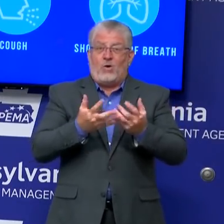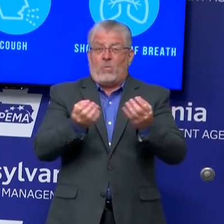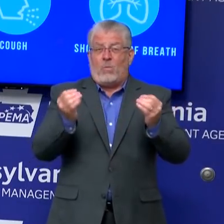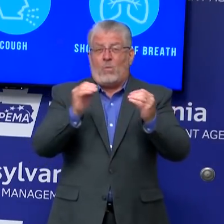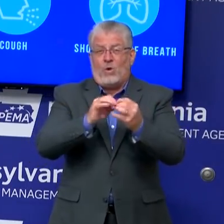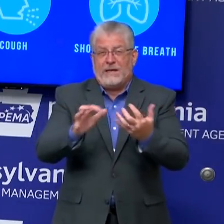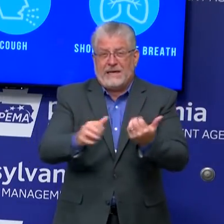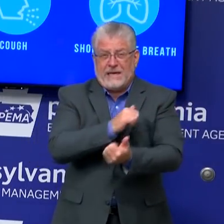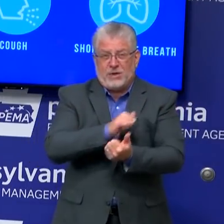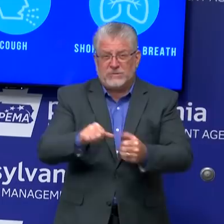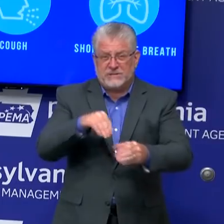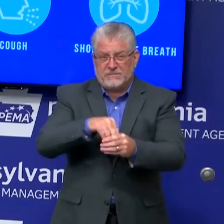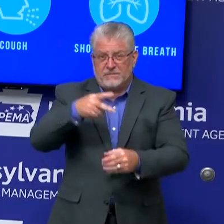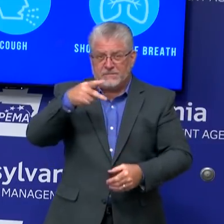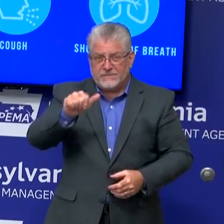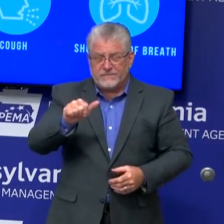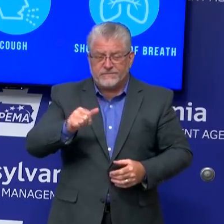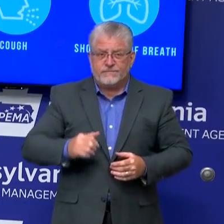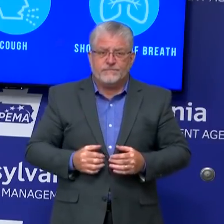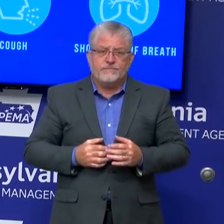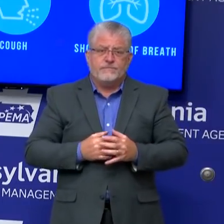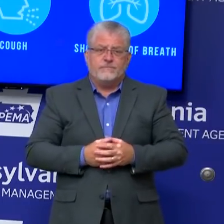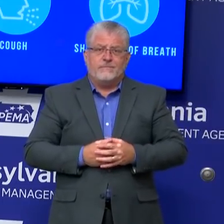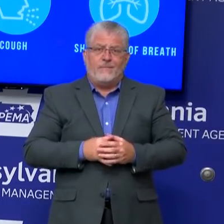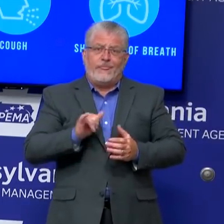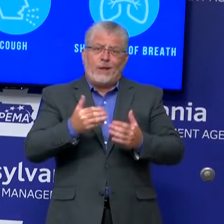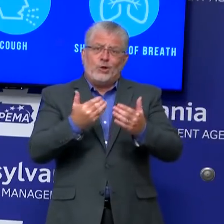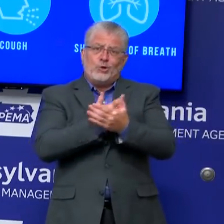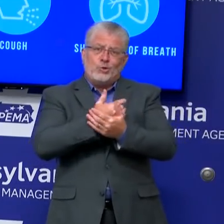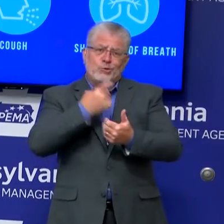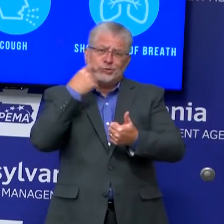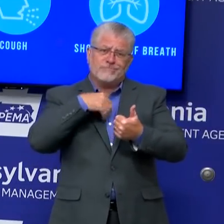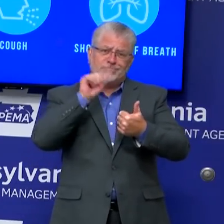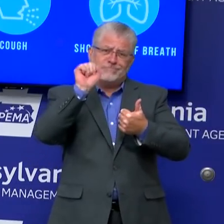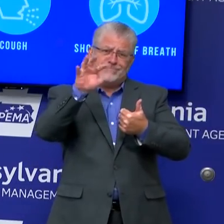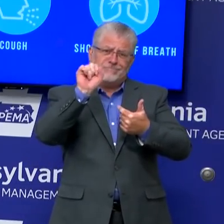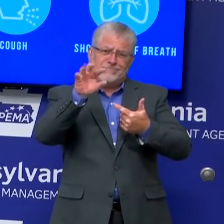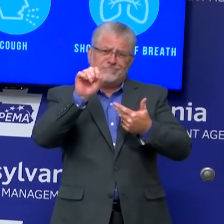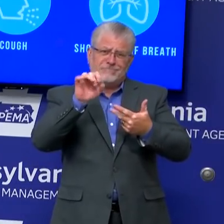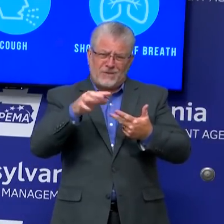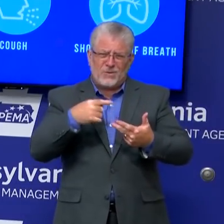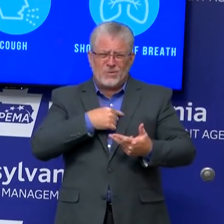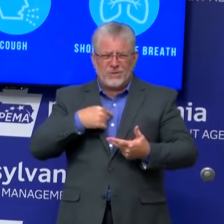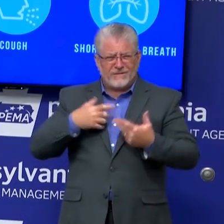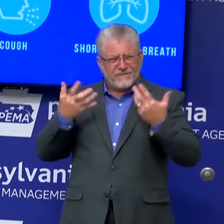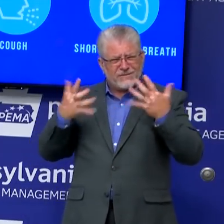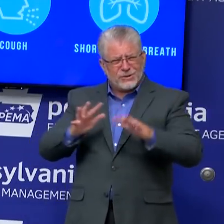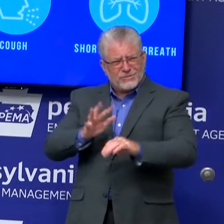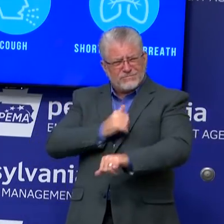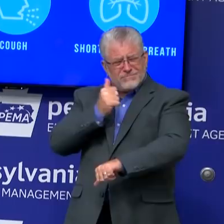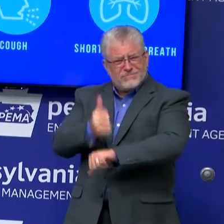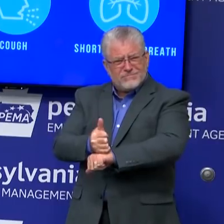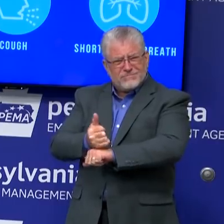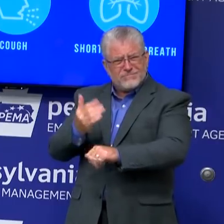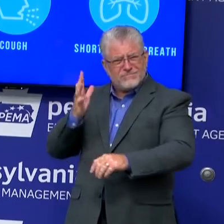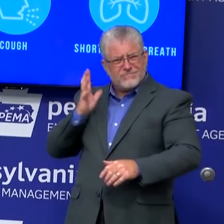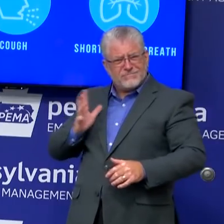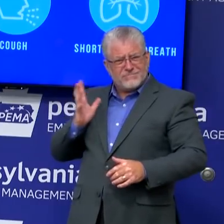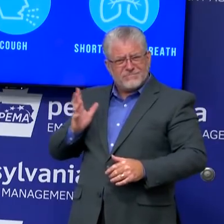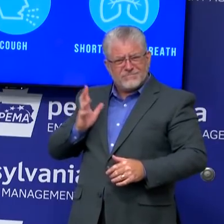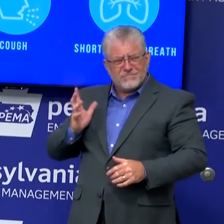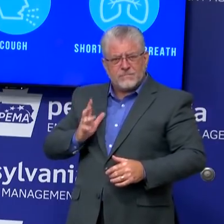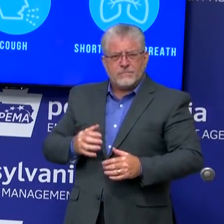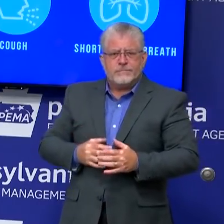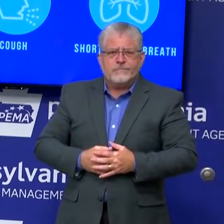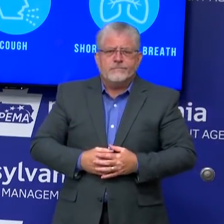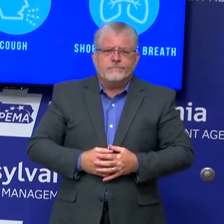in addition to existing actions. They don't take away the importance of our personal responsibility to do our part, each of